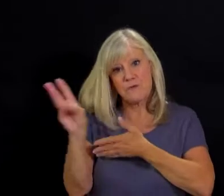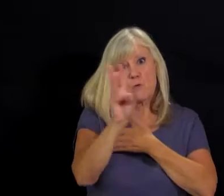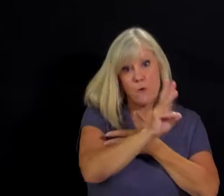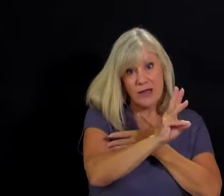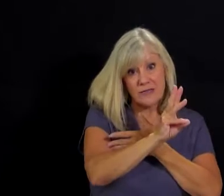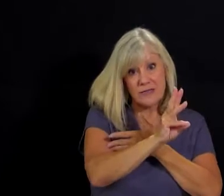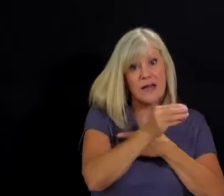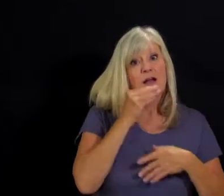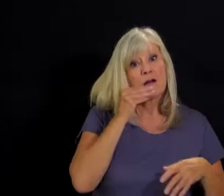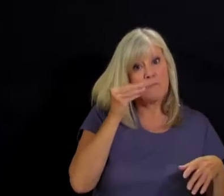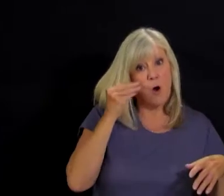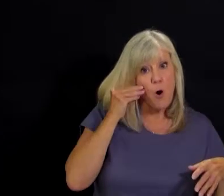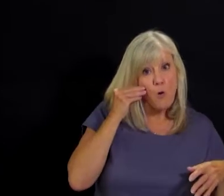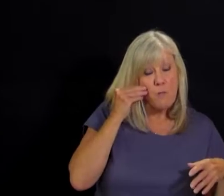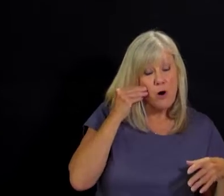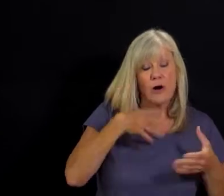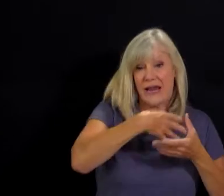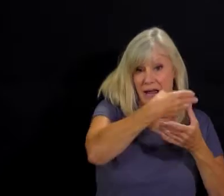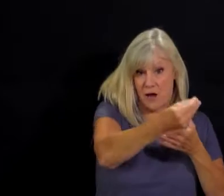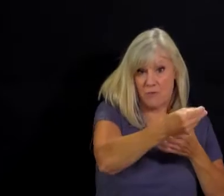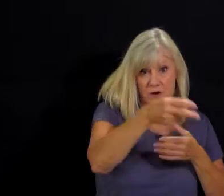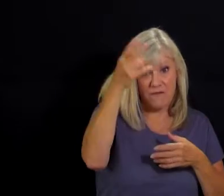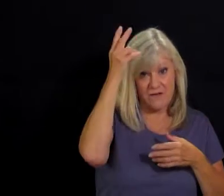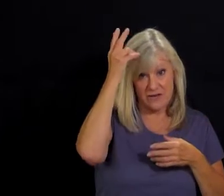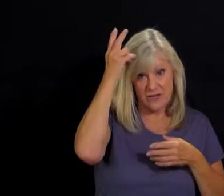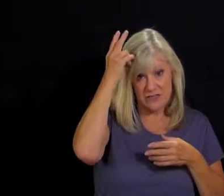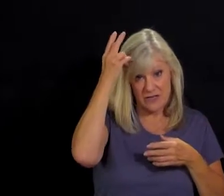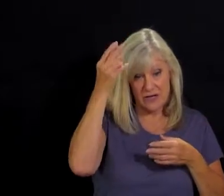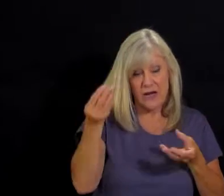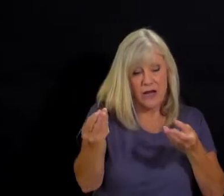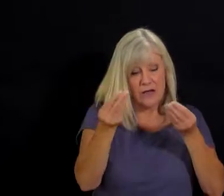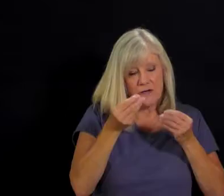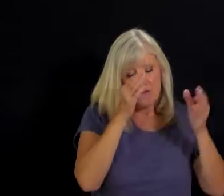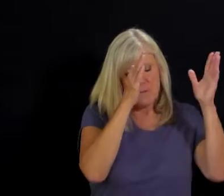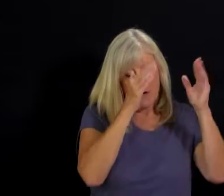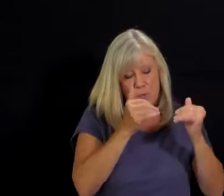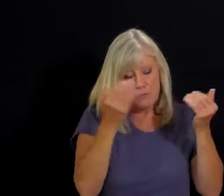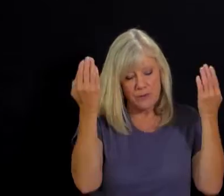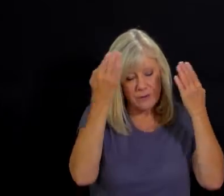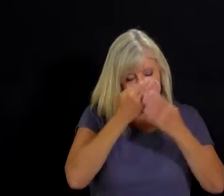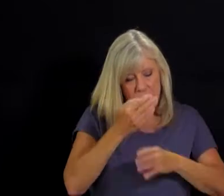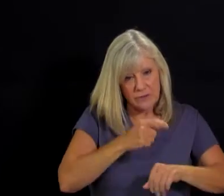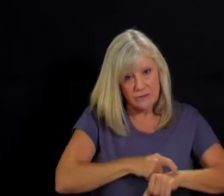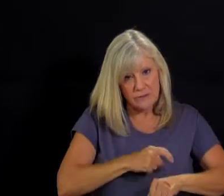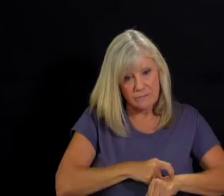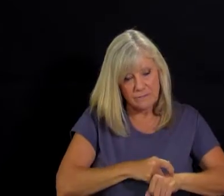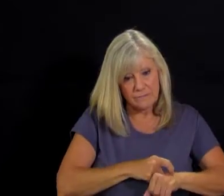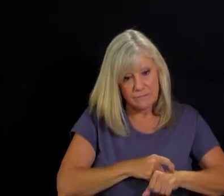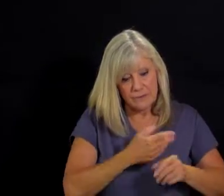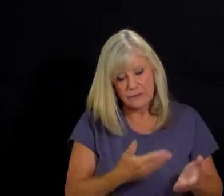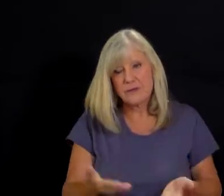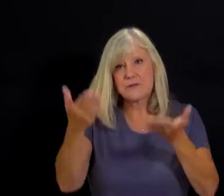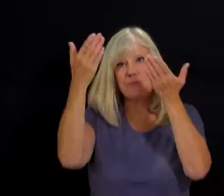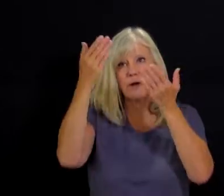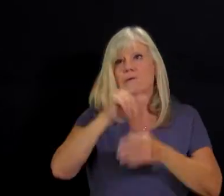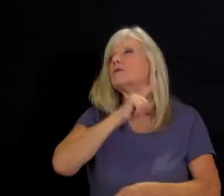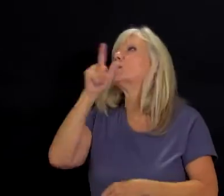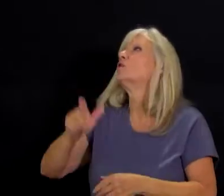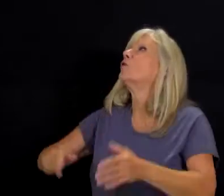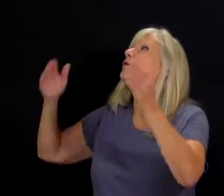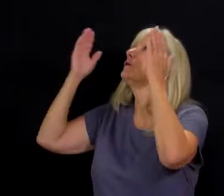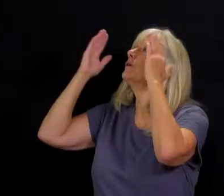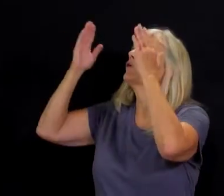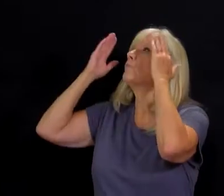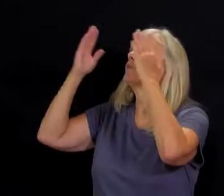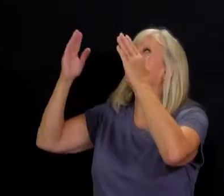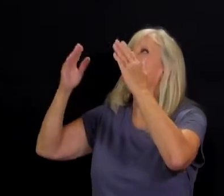nations, and fill hearts with hope in their darkest moments. Let us pray to the Lord. Lord, hear